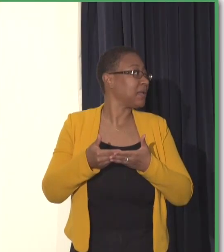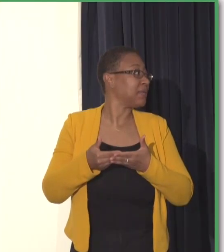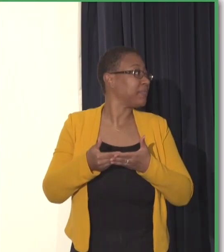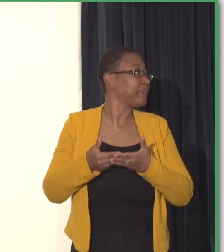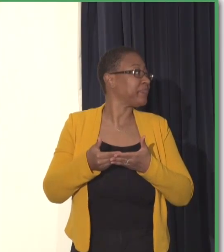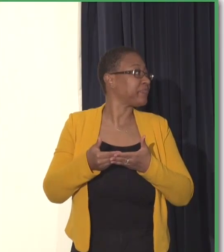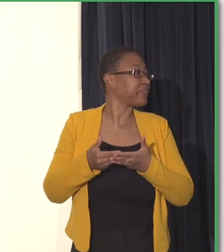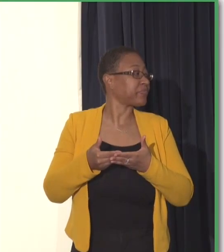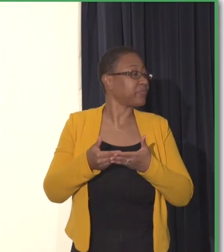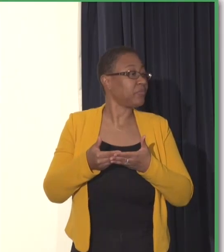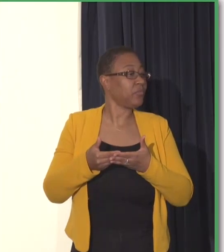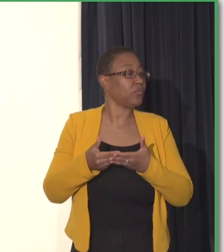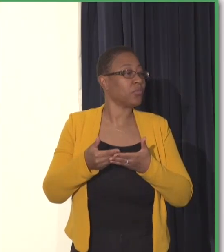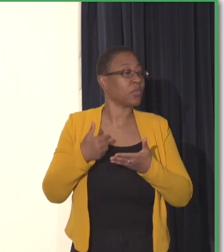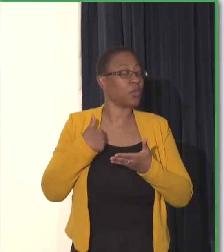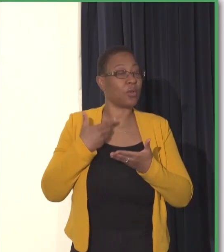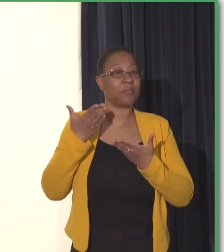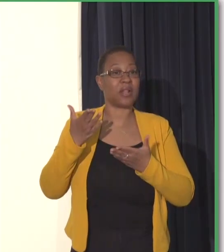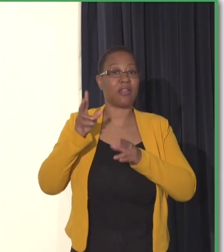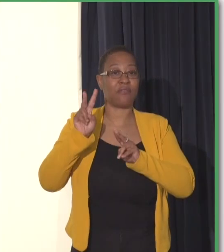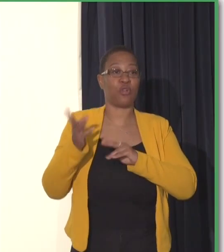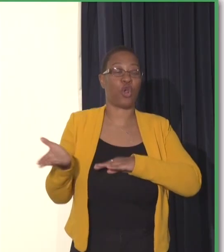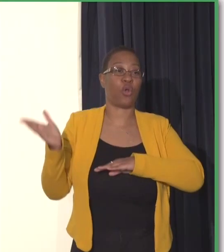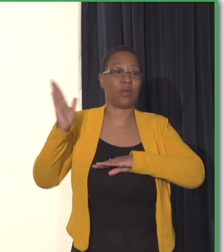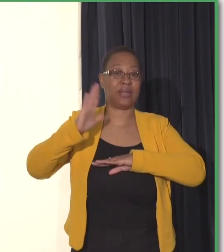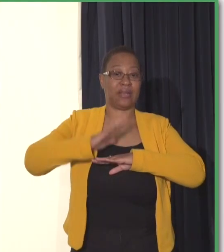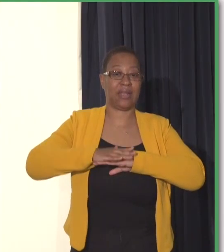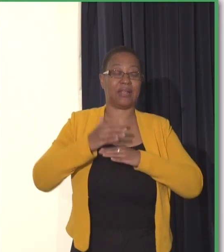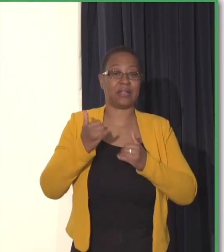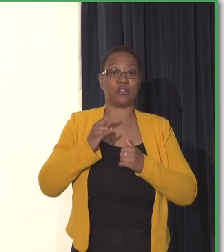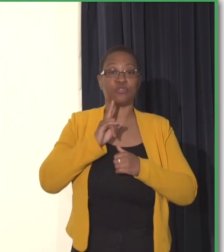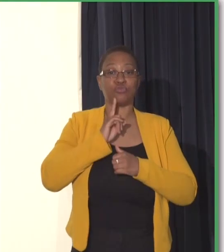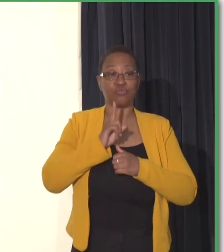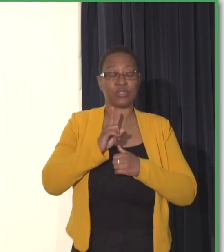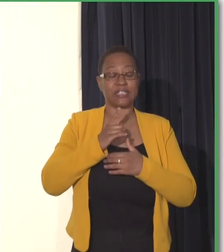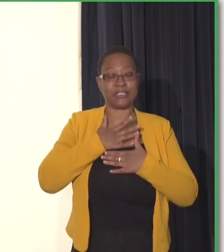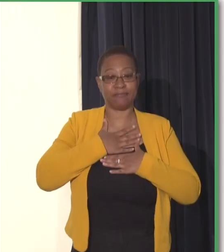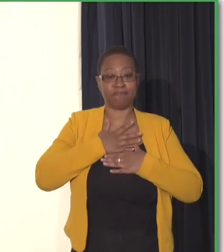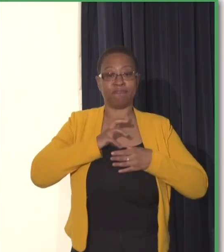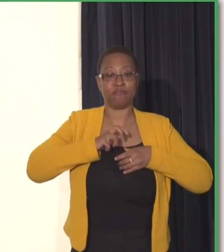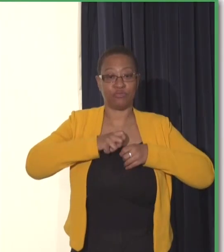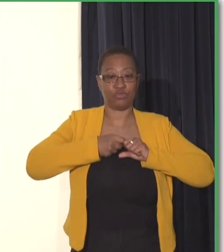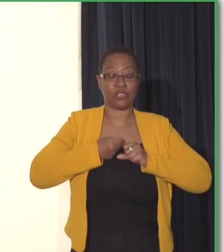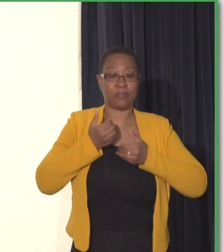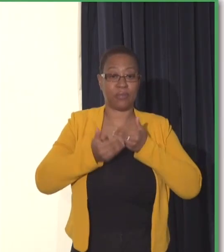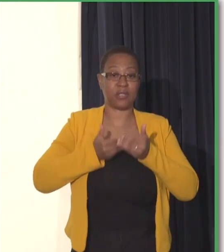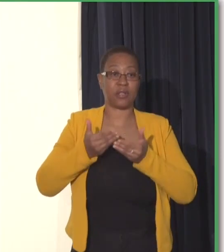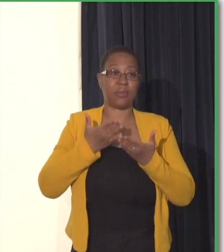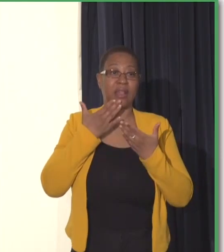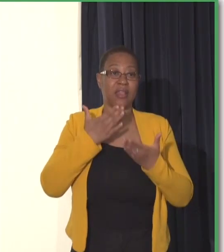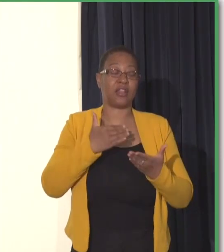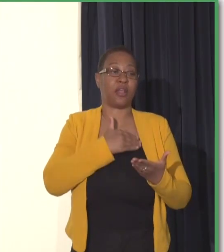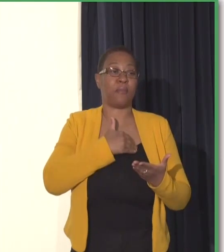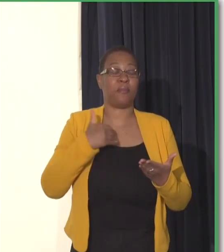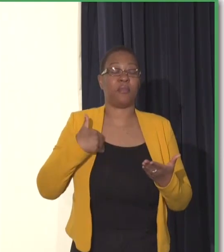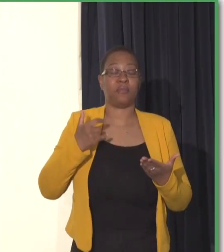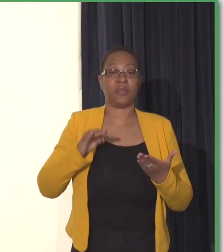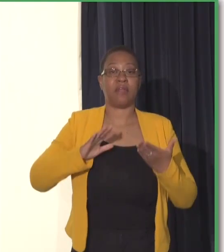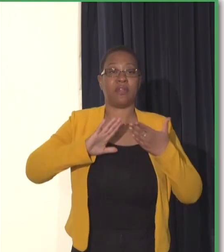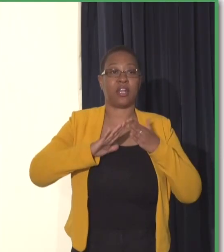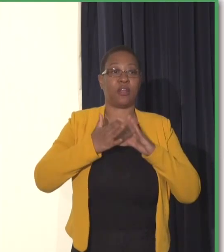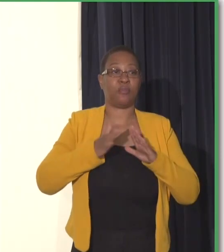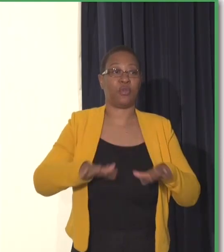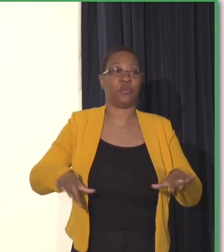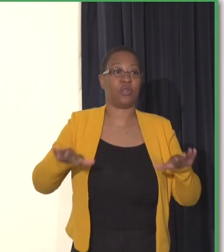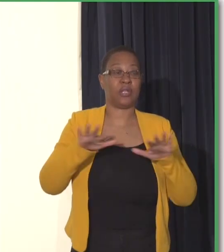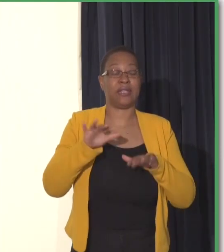And we've been in that funeral all day long. And it's been a gruesome process. I want to thank the members of the community